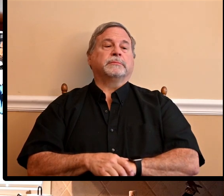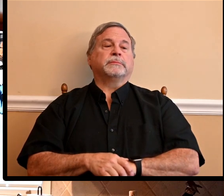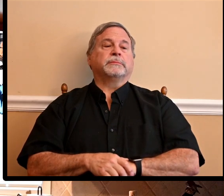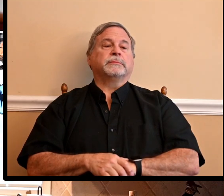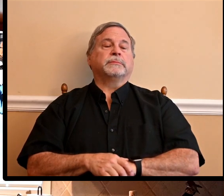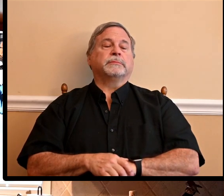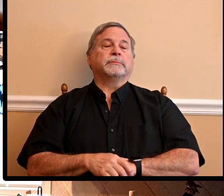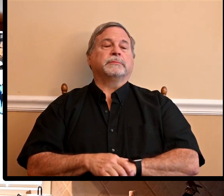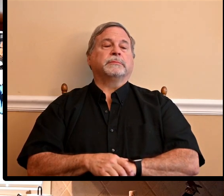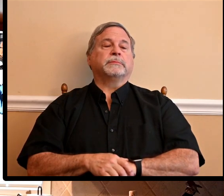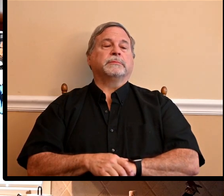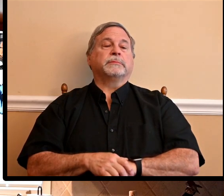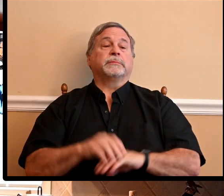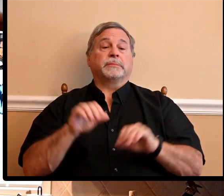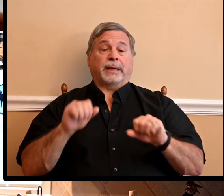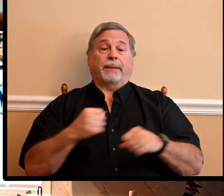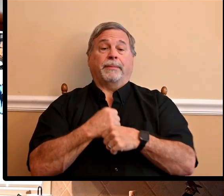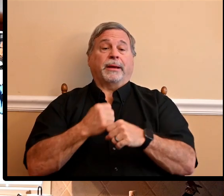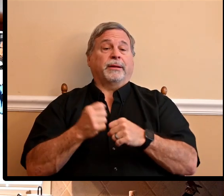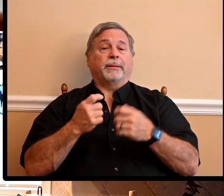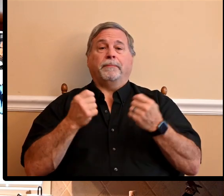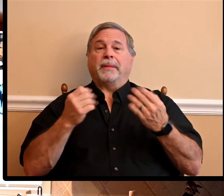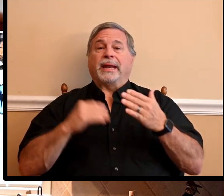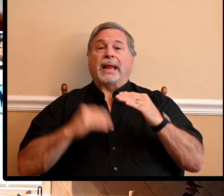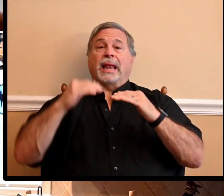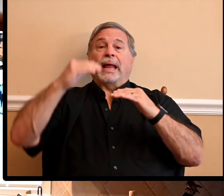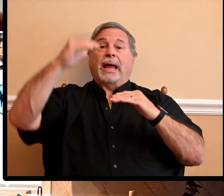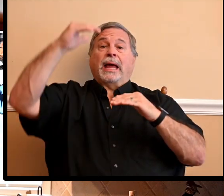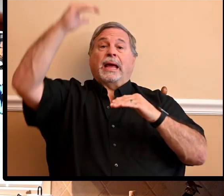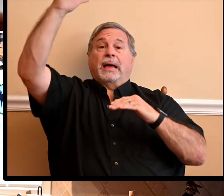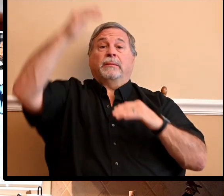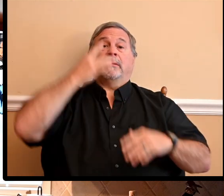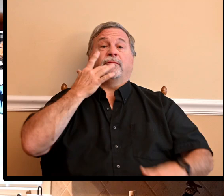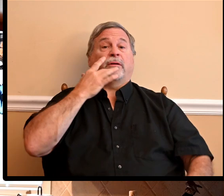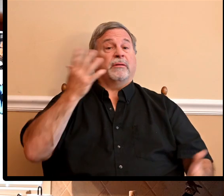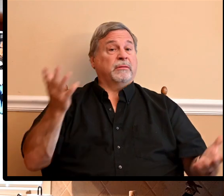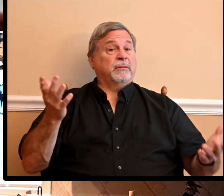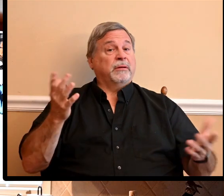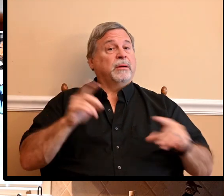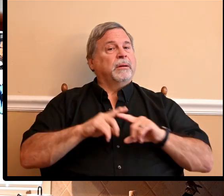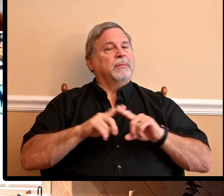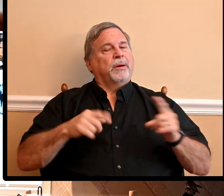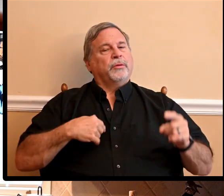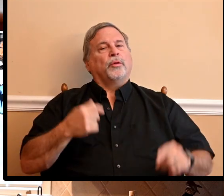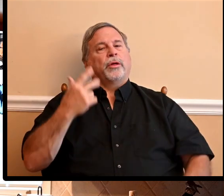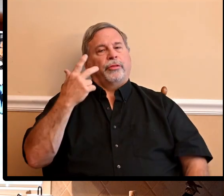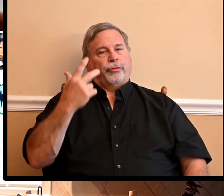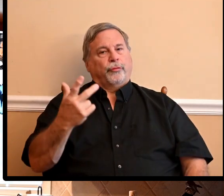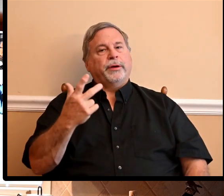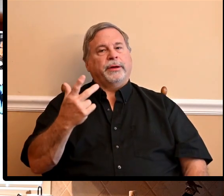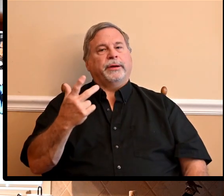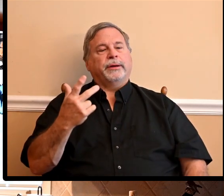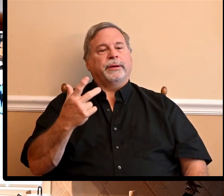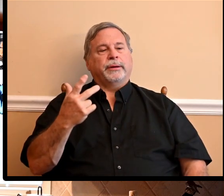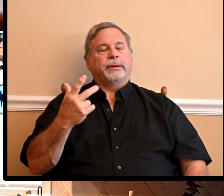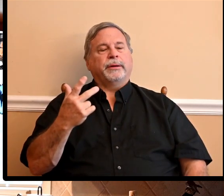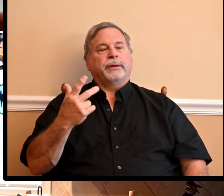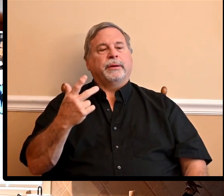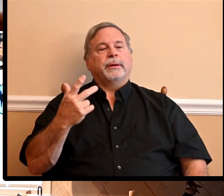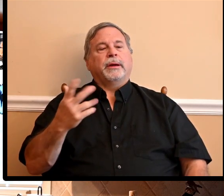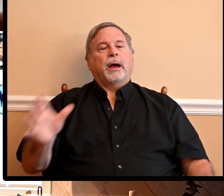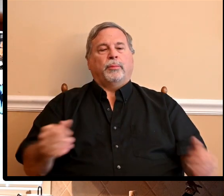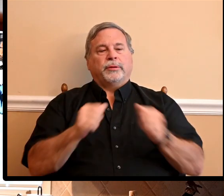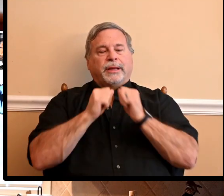out of this. Now you could make this as many layers as you would like, but we're just doing a 3-layered